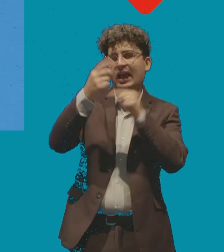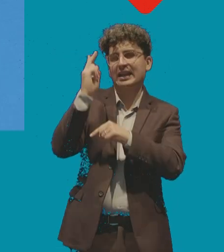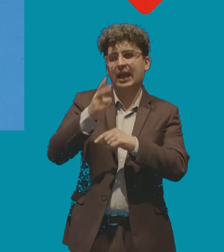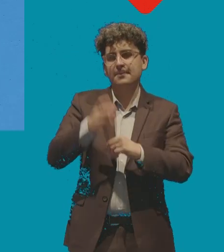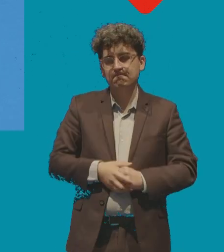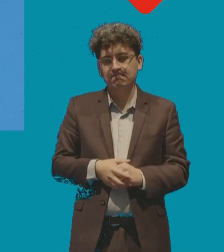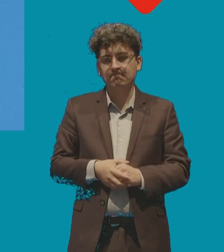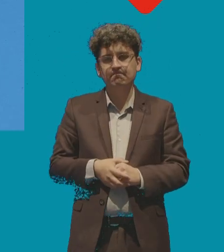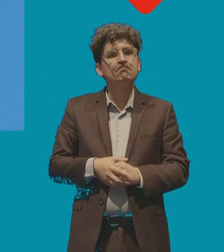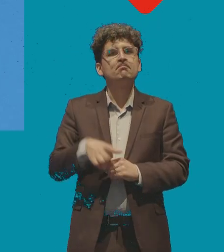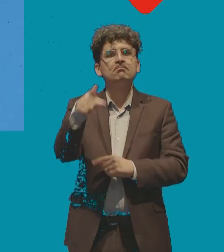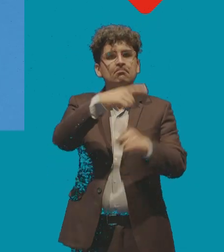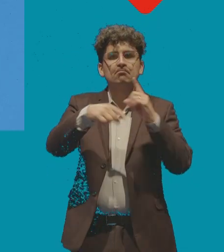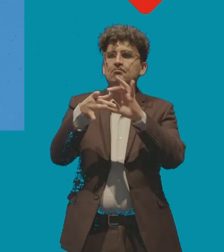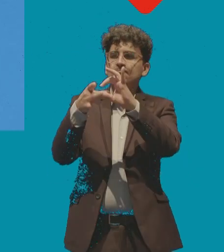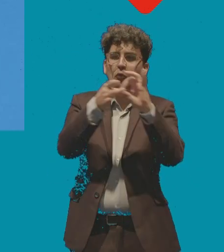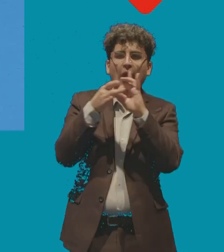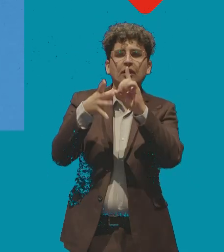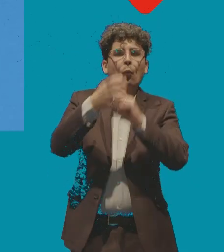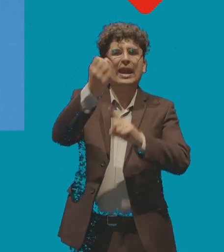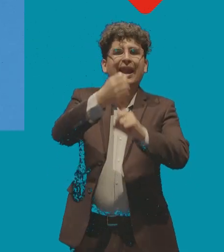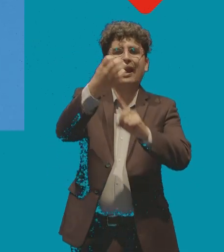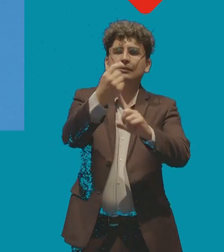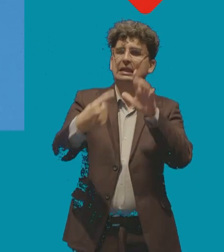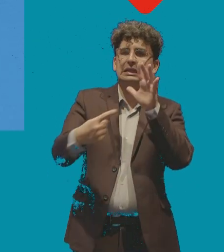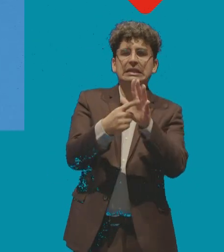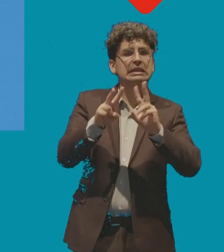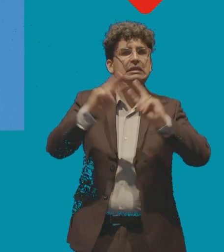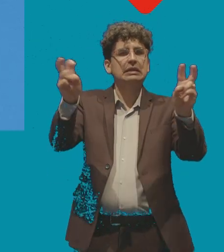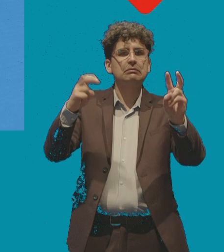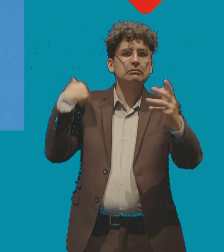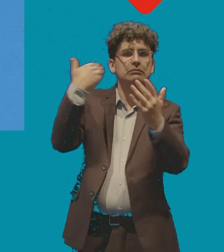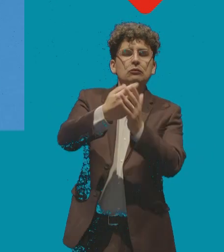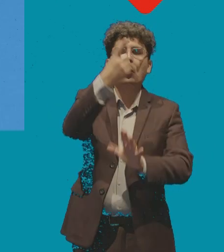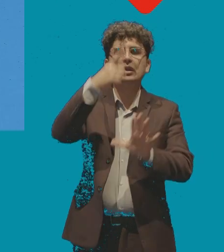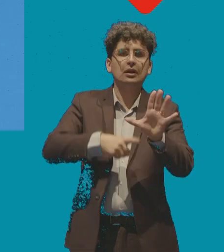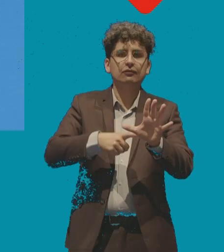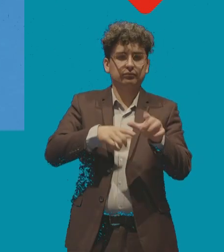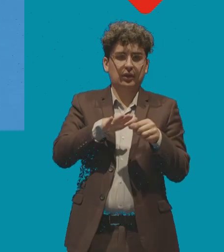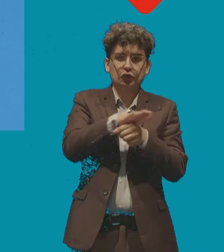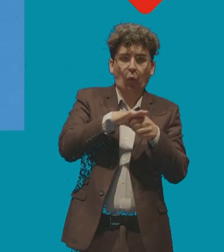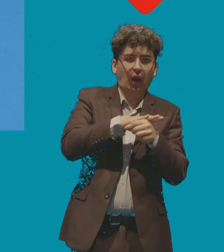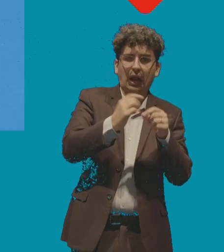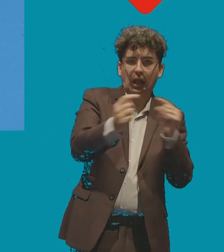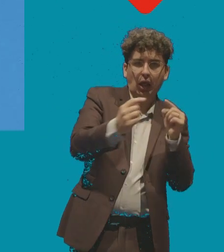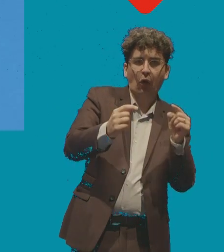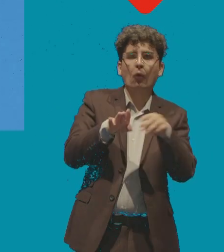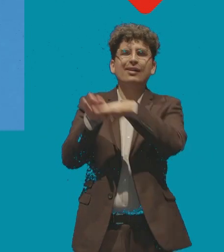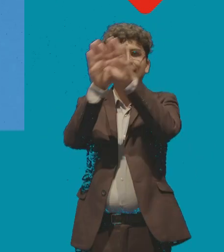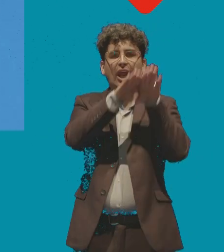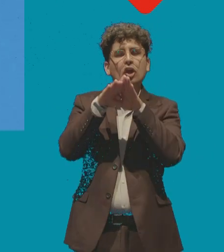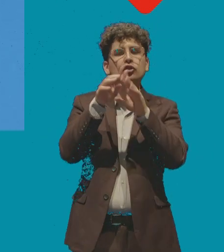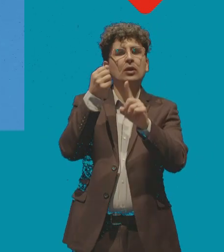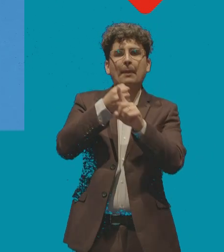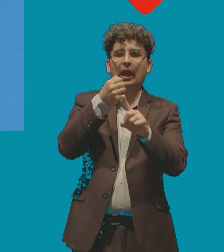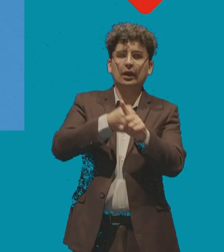as a united union has been a key theme over the past year. From our historic national campaign to localised disputes, we've shown that